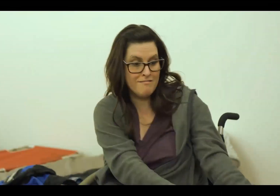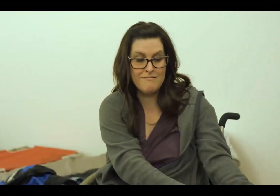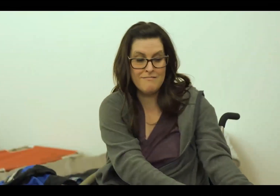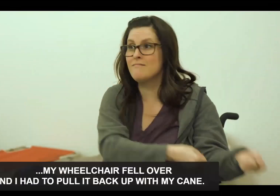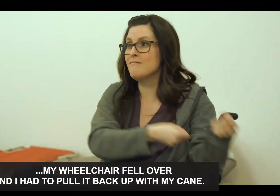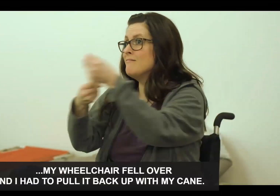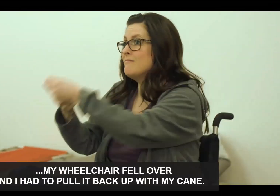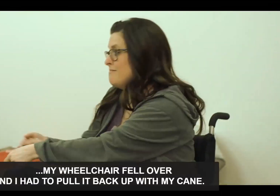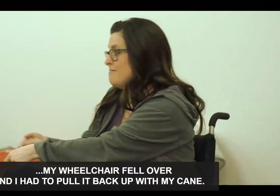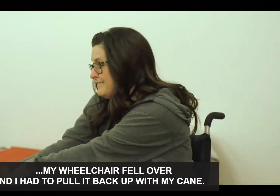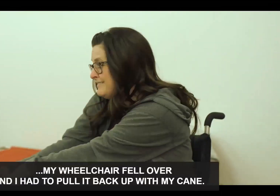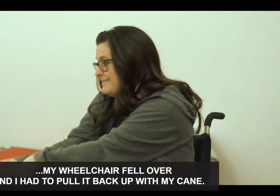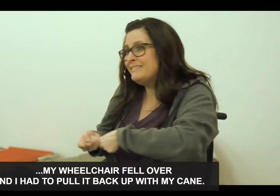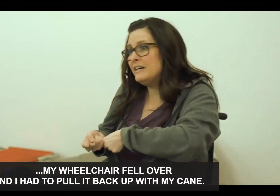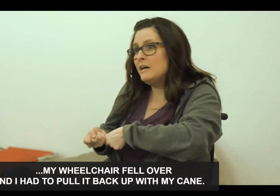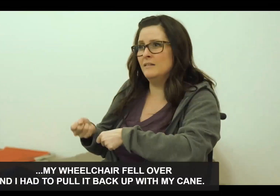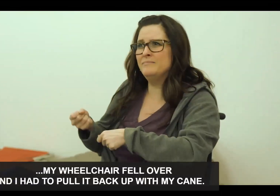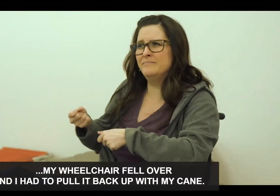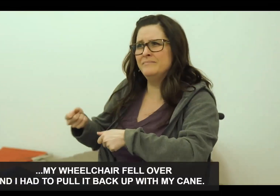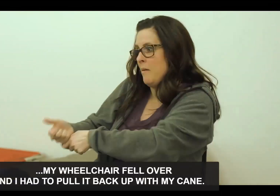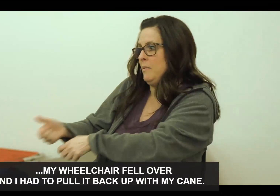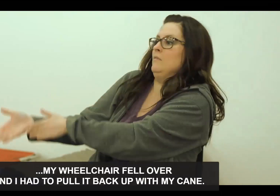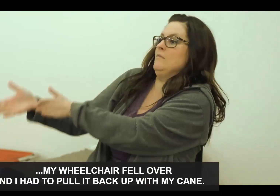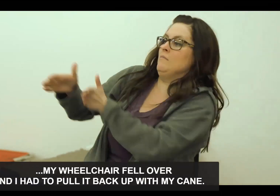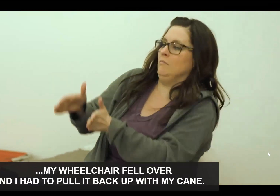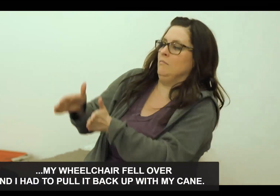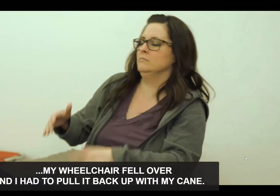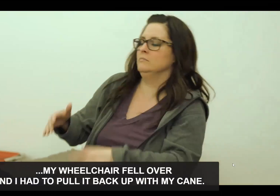My wheelchair fell over, and I had to pull it back up with my cane.